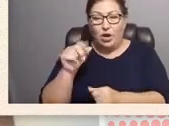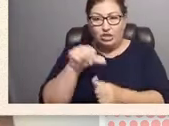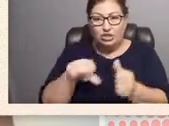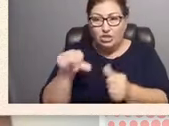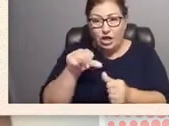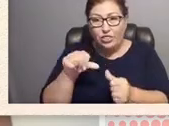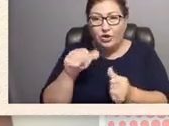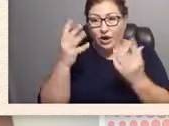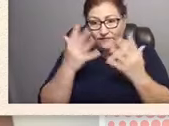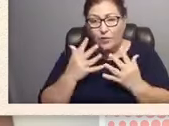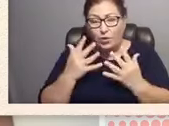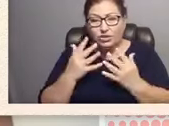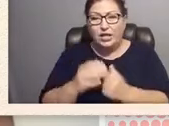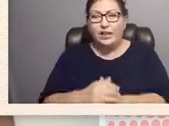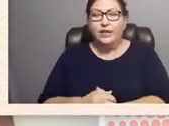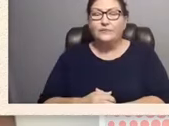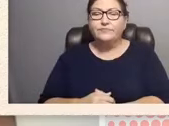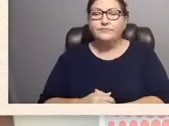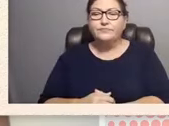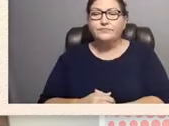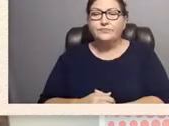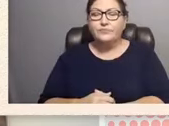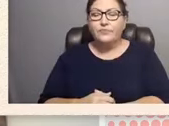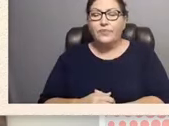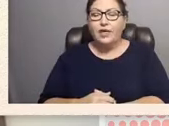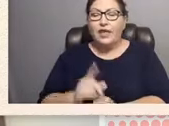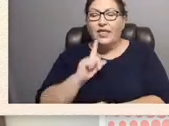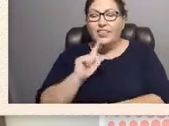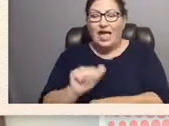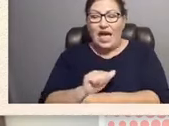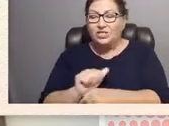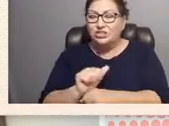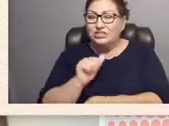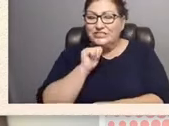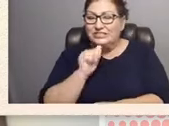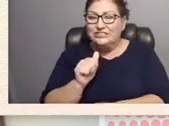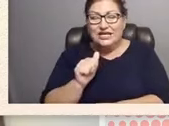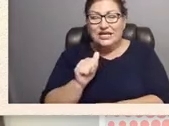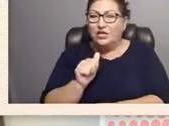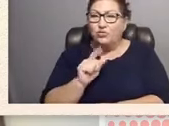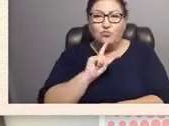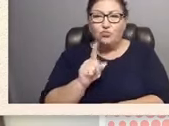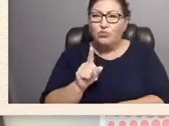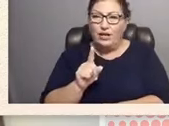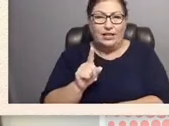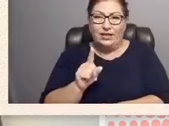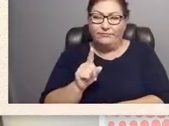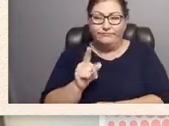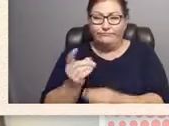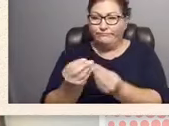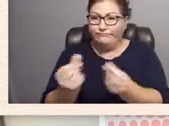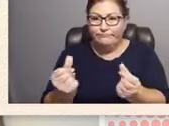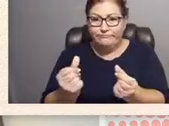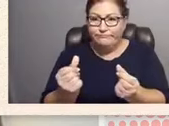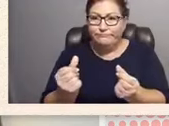unfortunately, they actually didn't really get to reconcile their differences and to try to help each